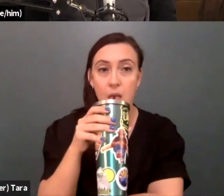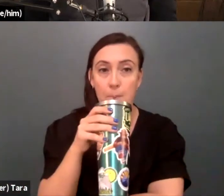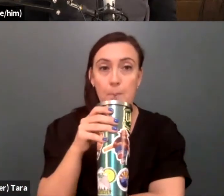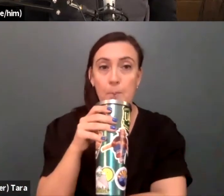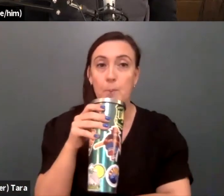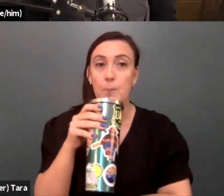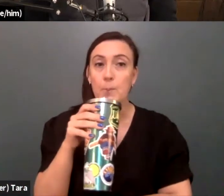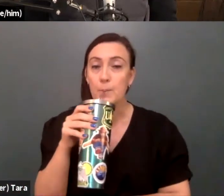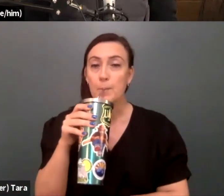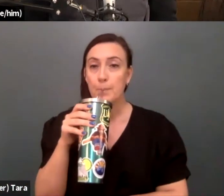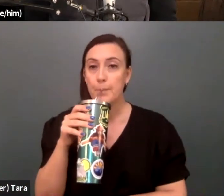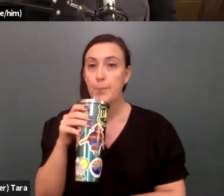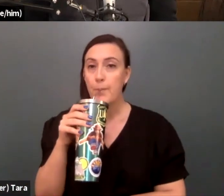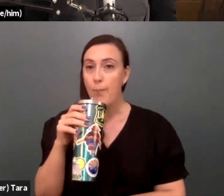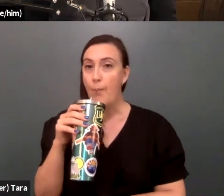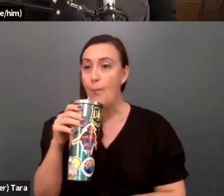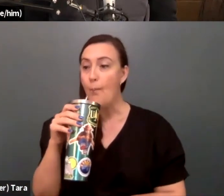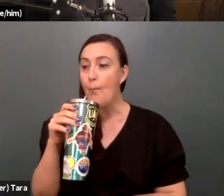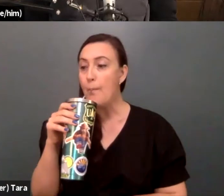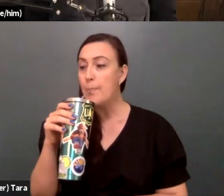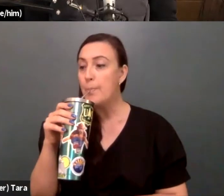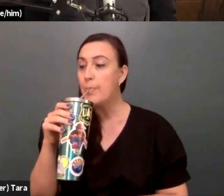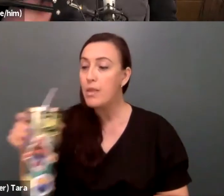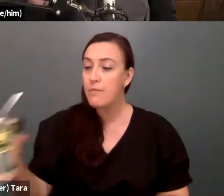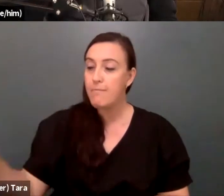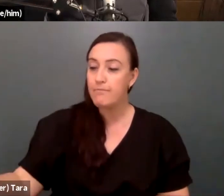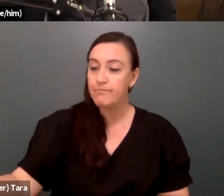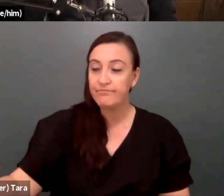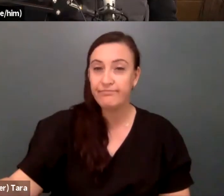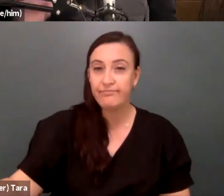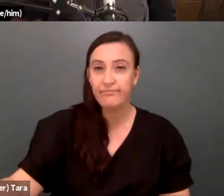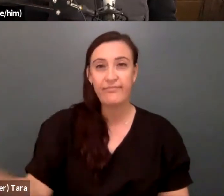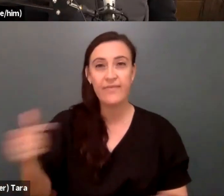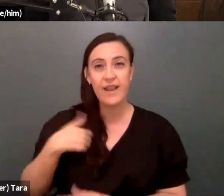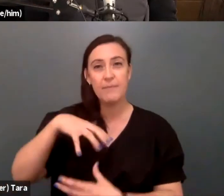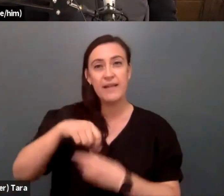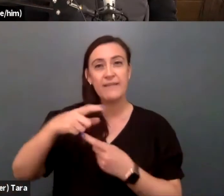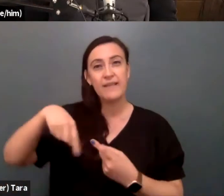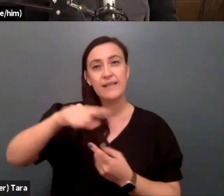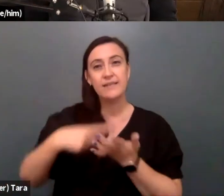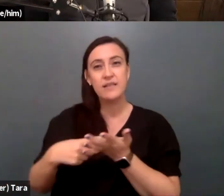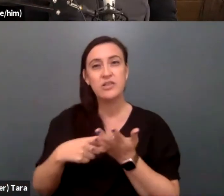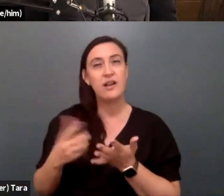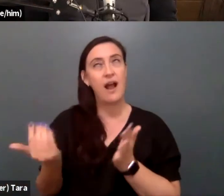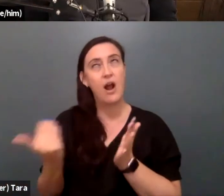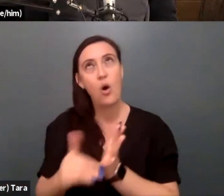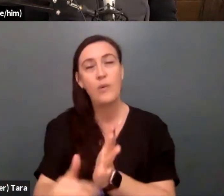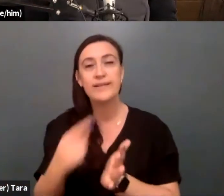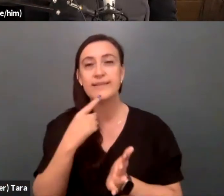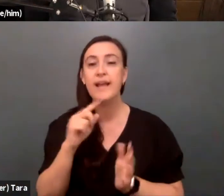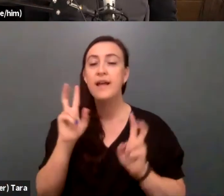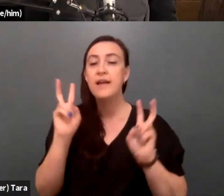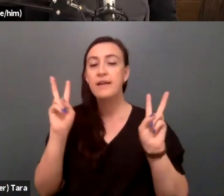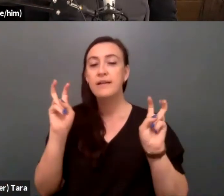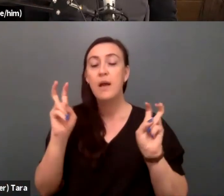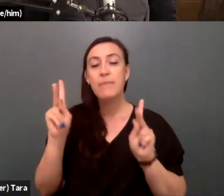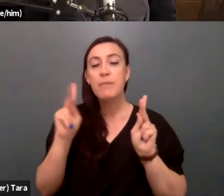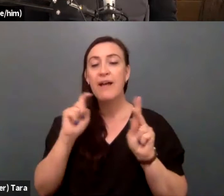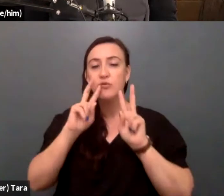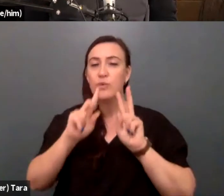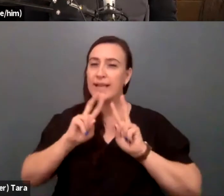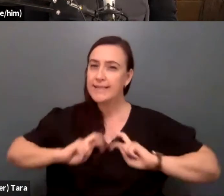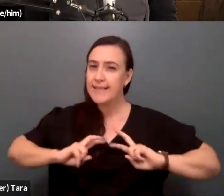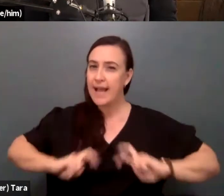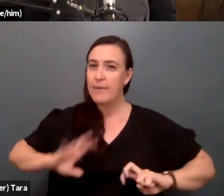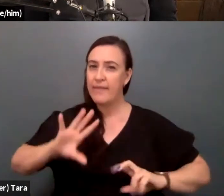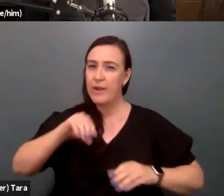One of the things that I keep saying in these rooms is folks have to really examine their implicit biases